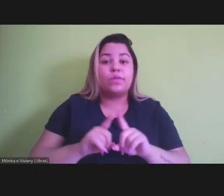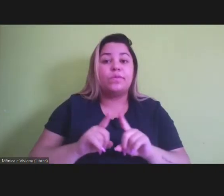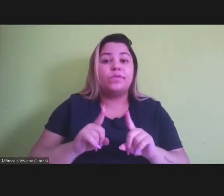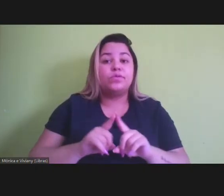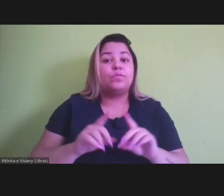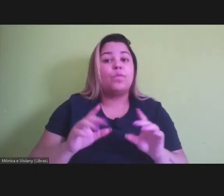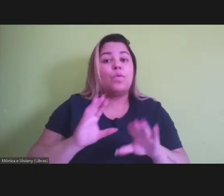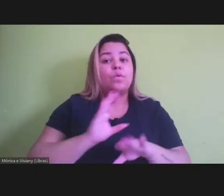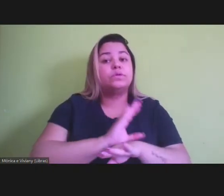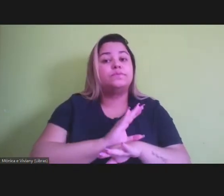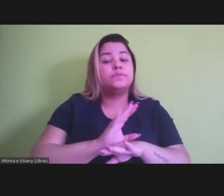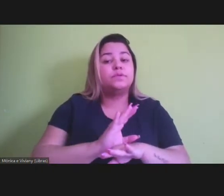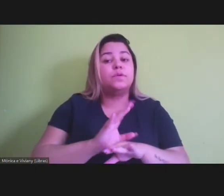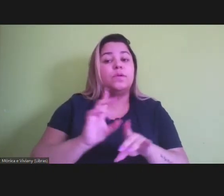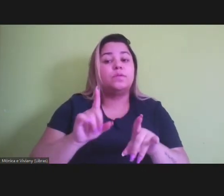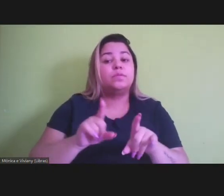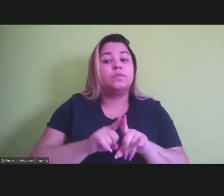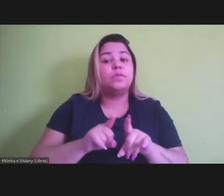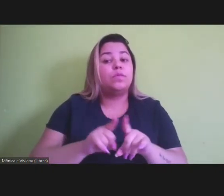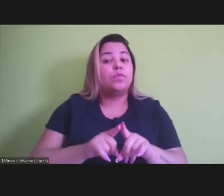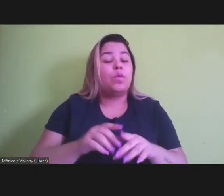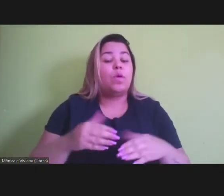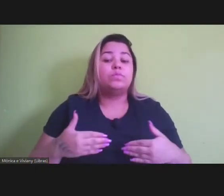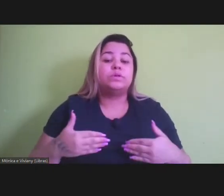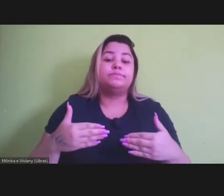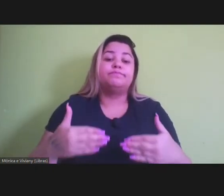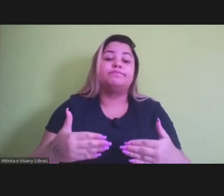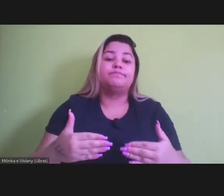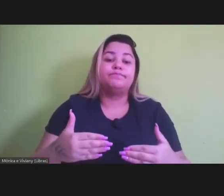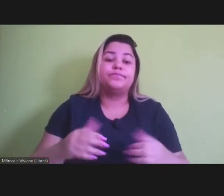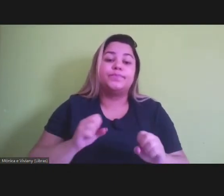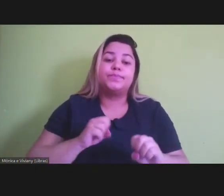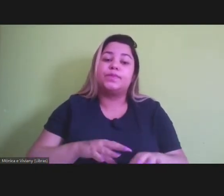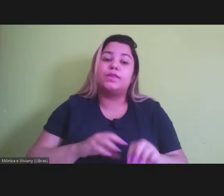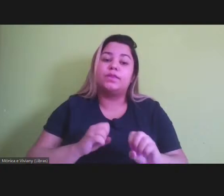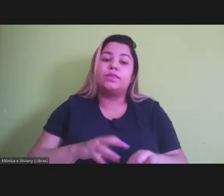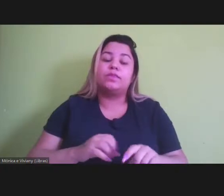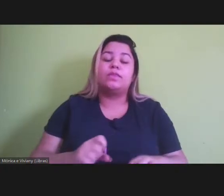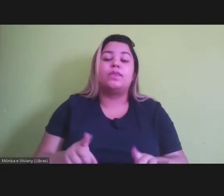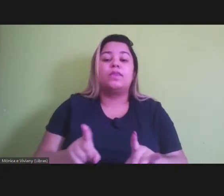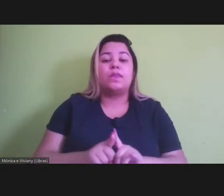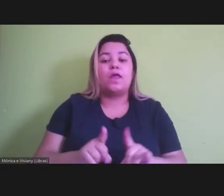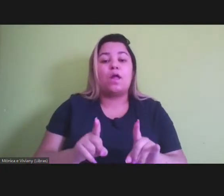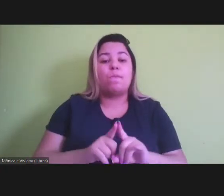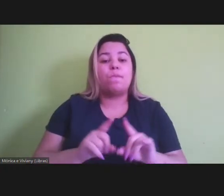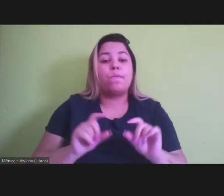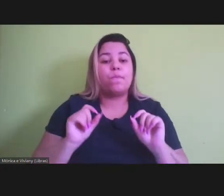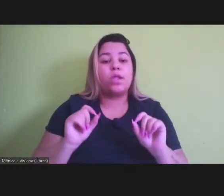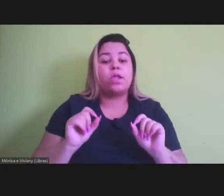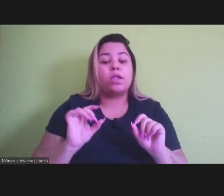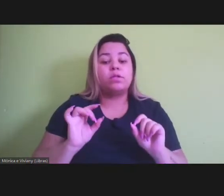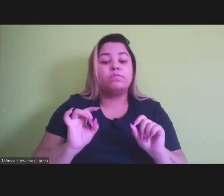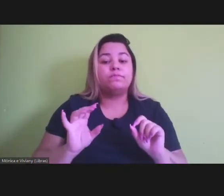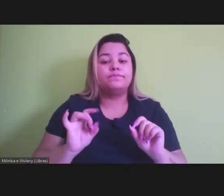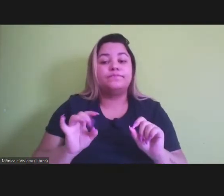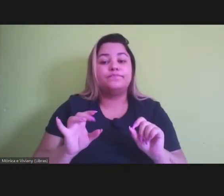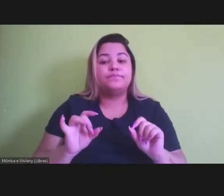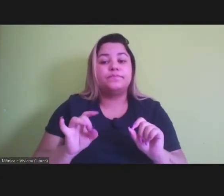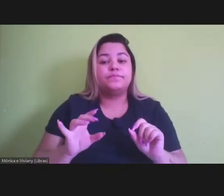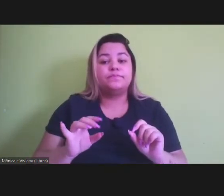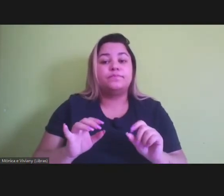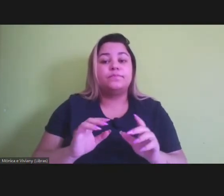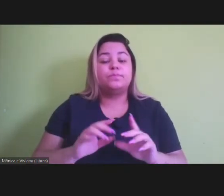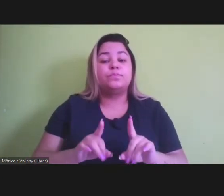the opening of courses through the Ministry of Education, that it's necessary to have